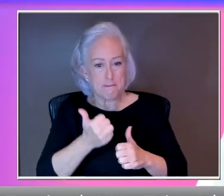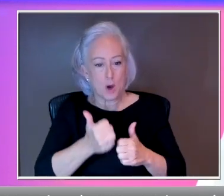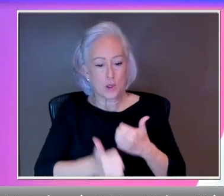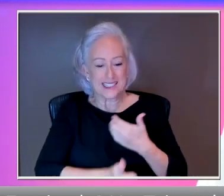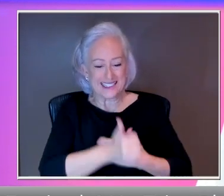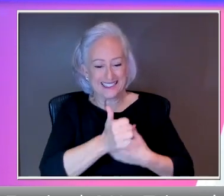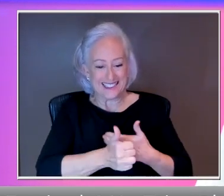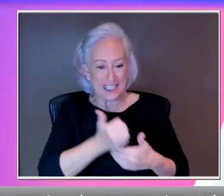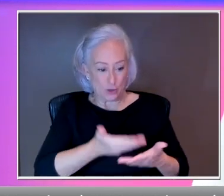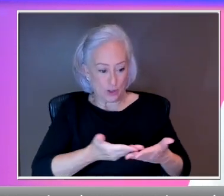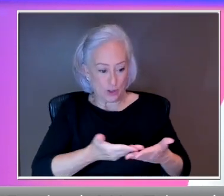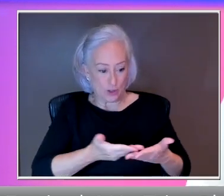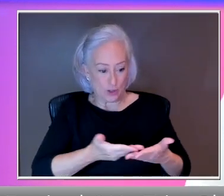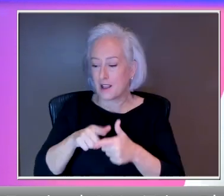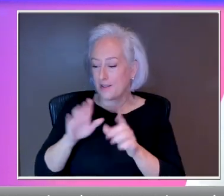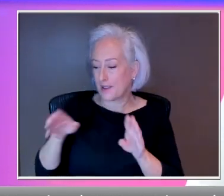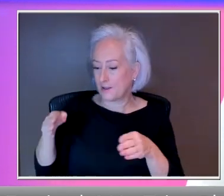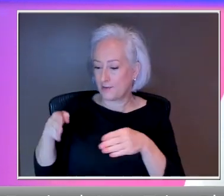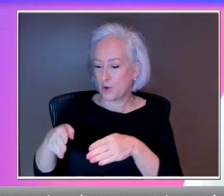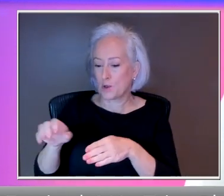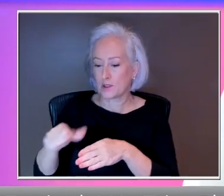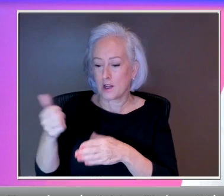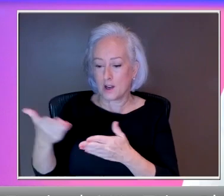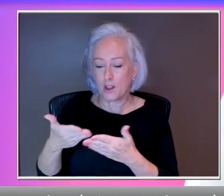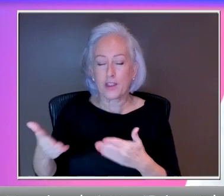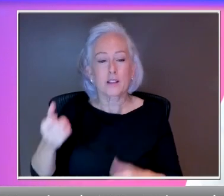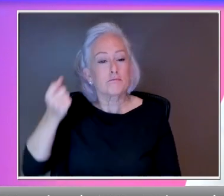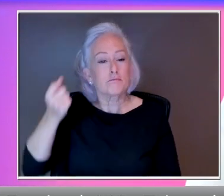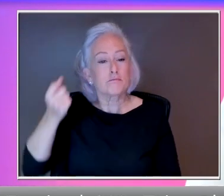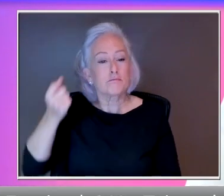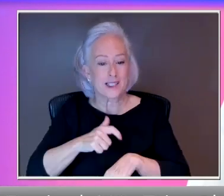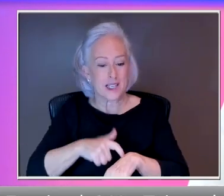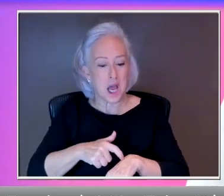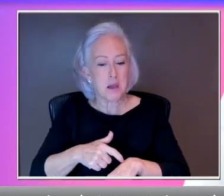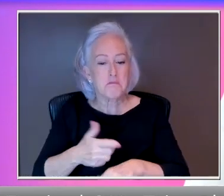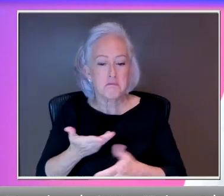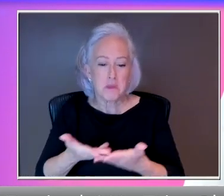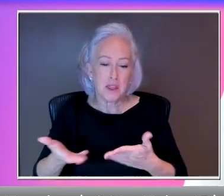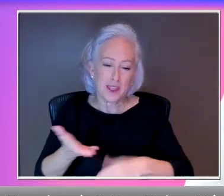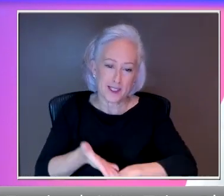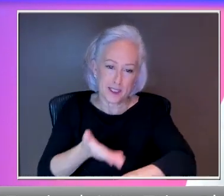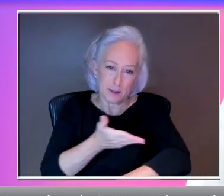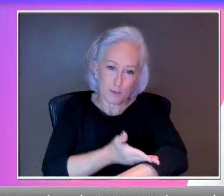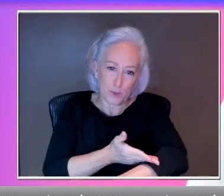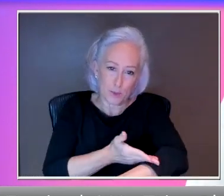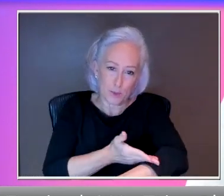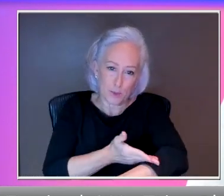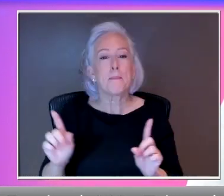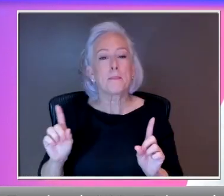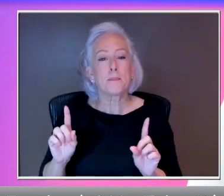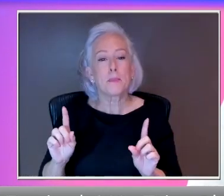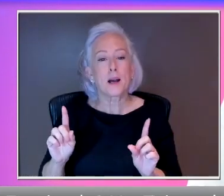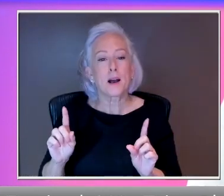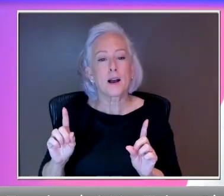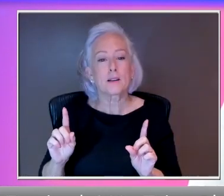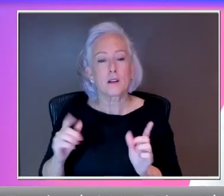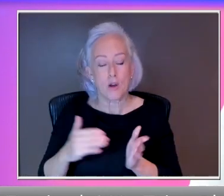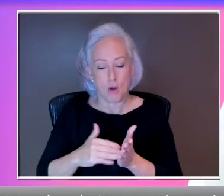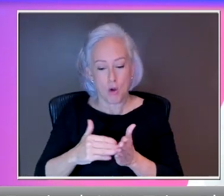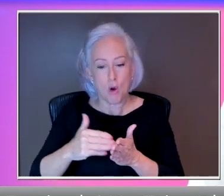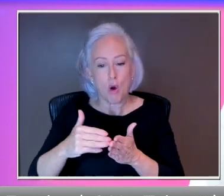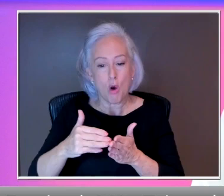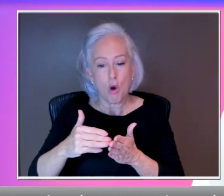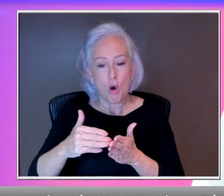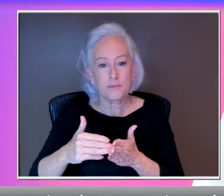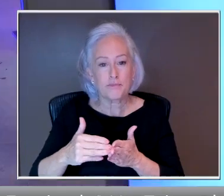reassurance. And with time, things do get better. But, there's other times where, that's a lot, it's easier